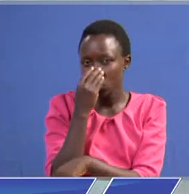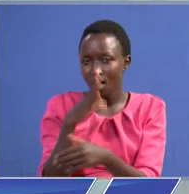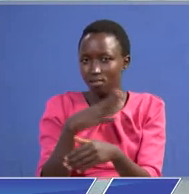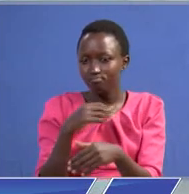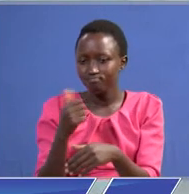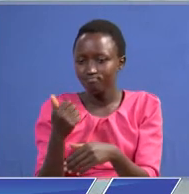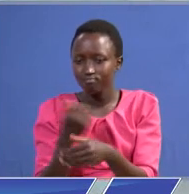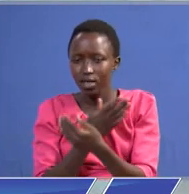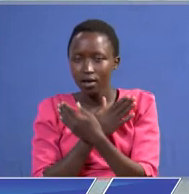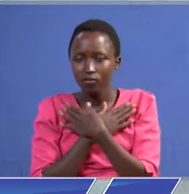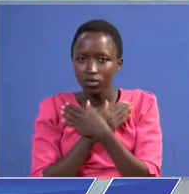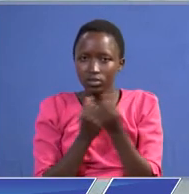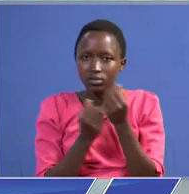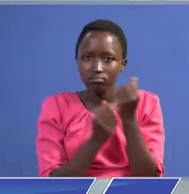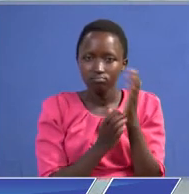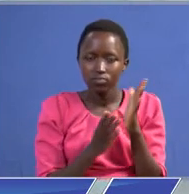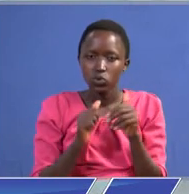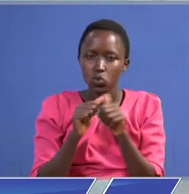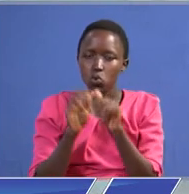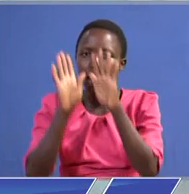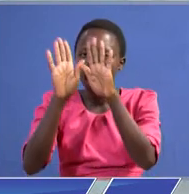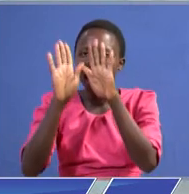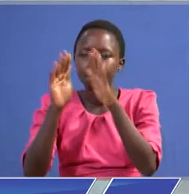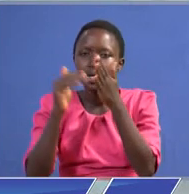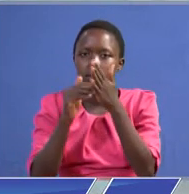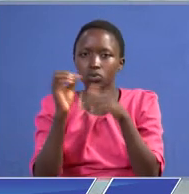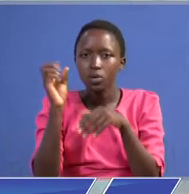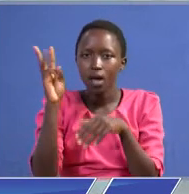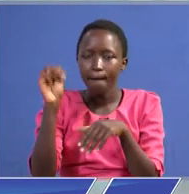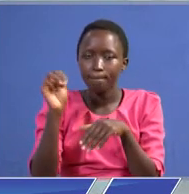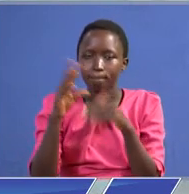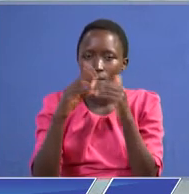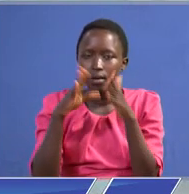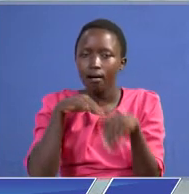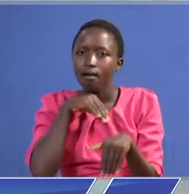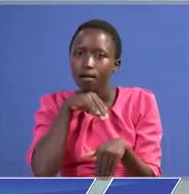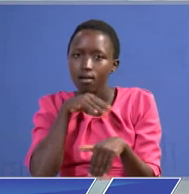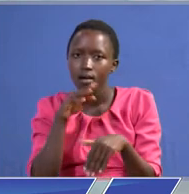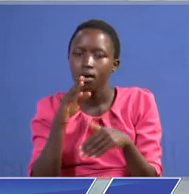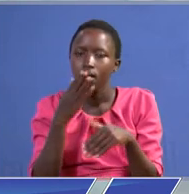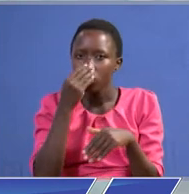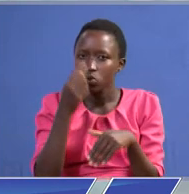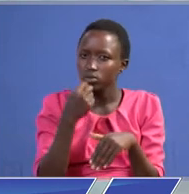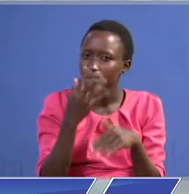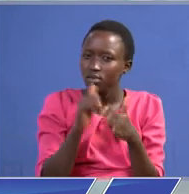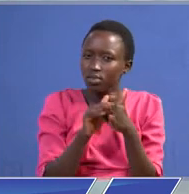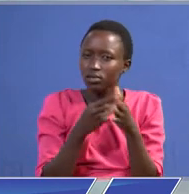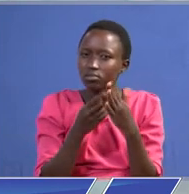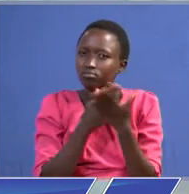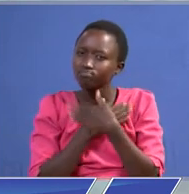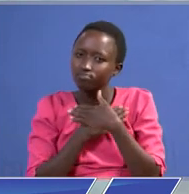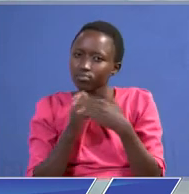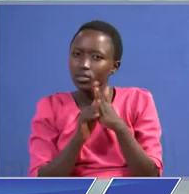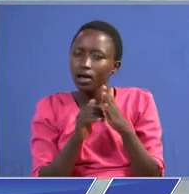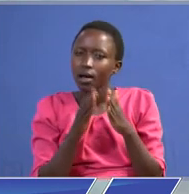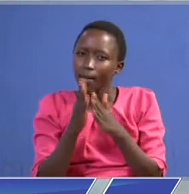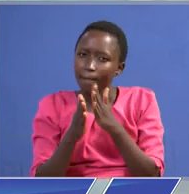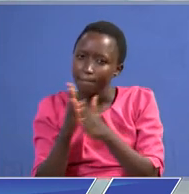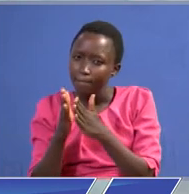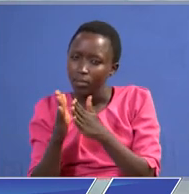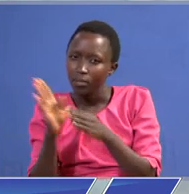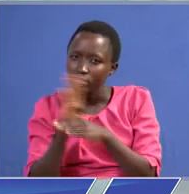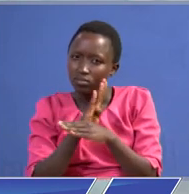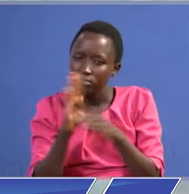And his allies continue their aggressive campaign against ODM leader Raila Odinga. Ruto claims Odinga's allies are busy plotting